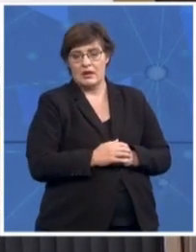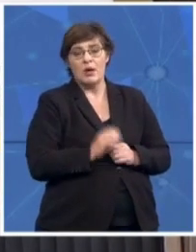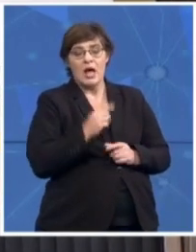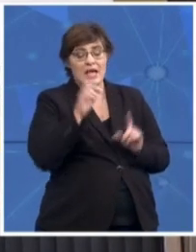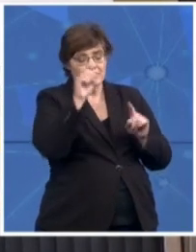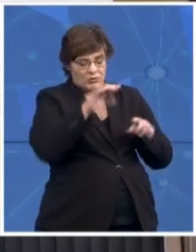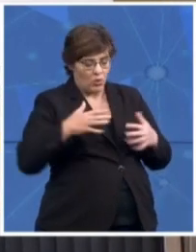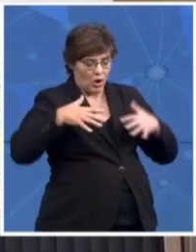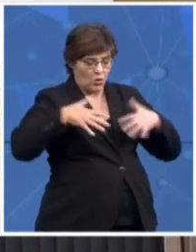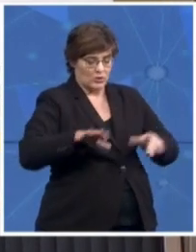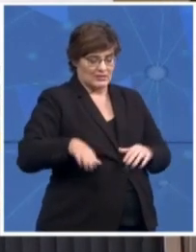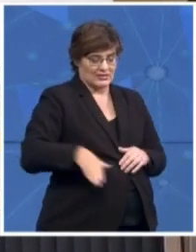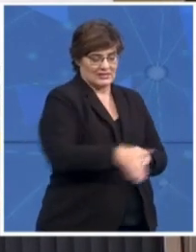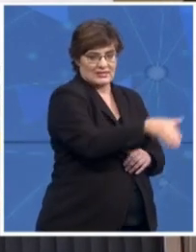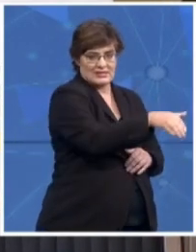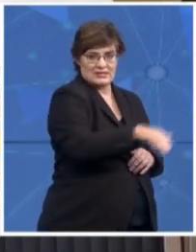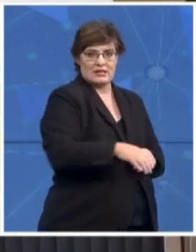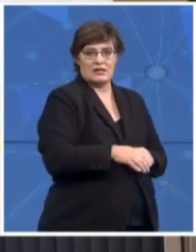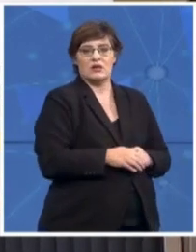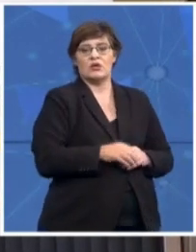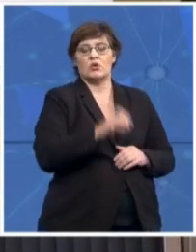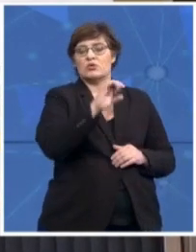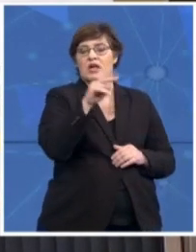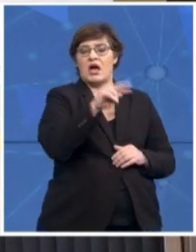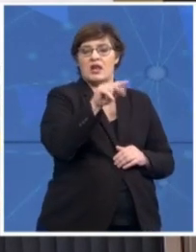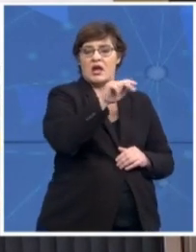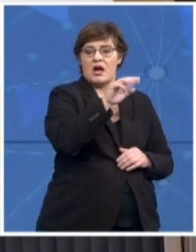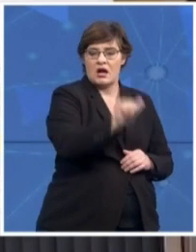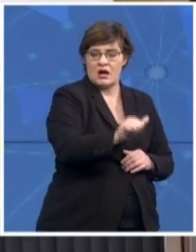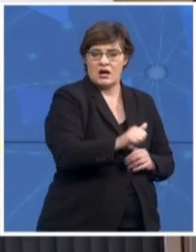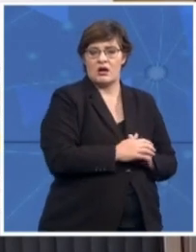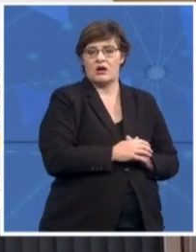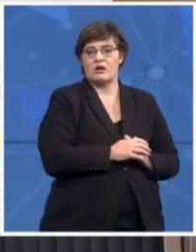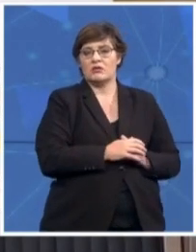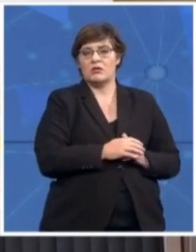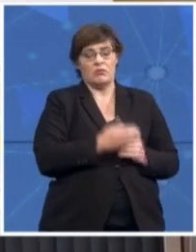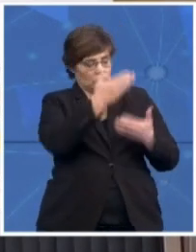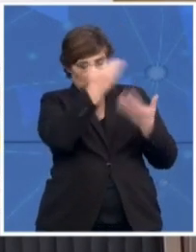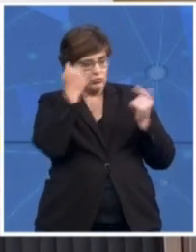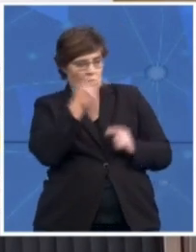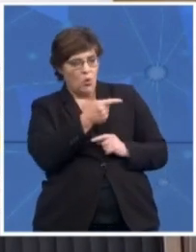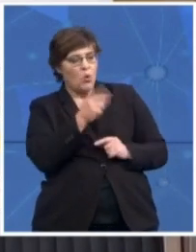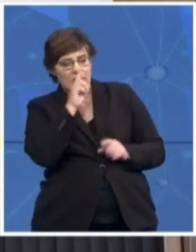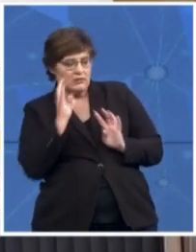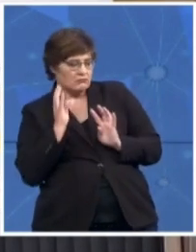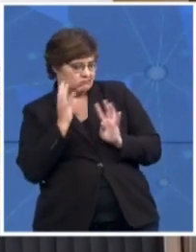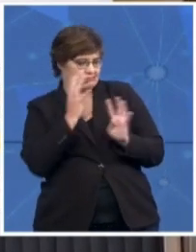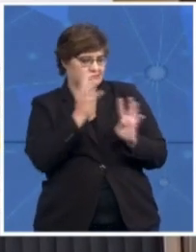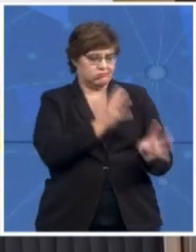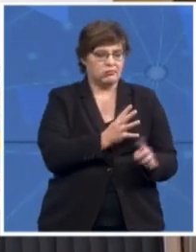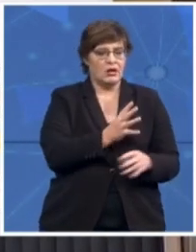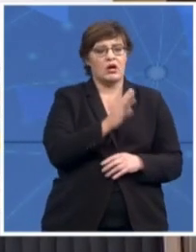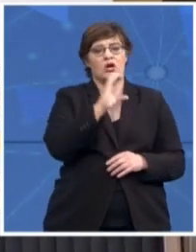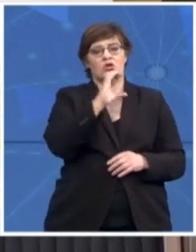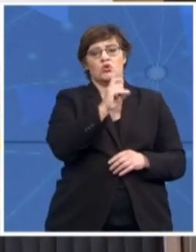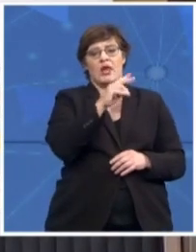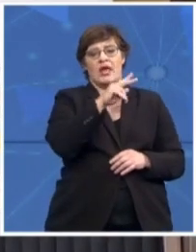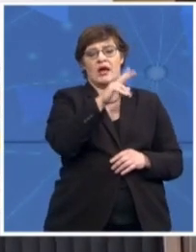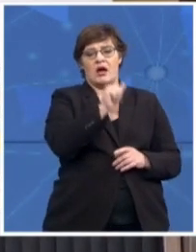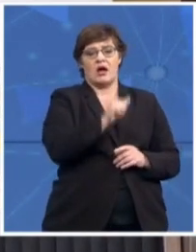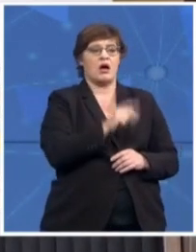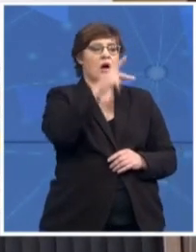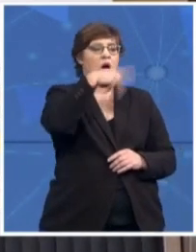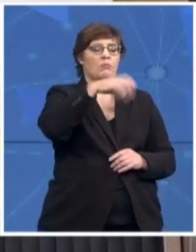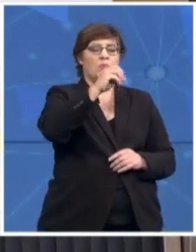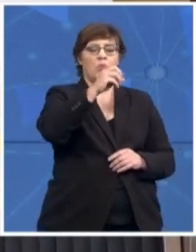Umgazana, places that you and I know of that we like to flock to, Hluleka, Port St. John's, Hlonyana, many